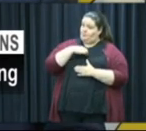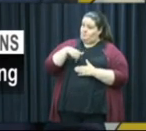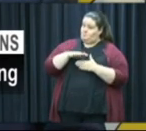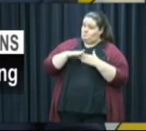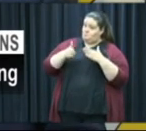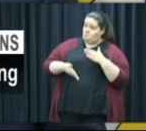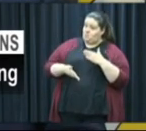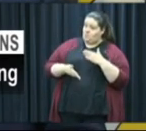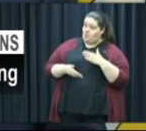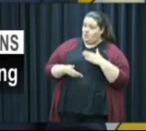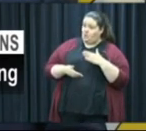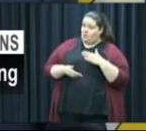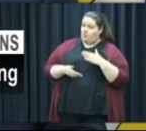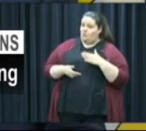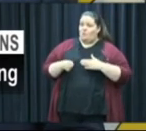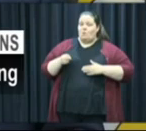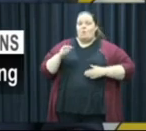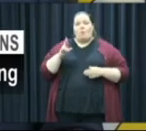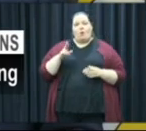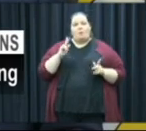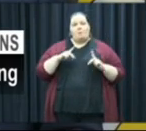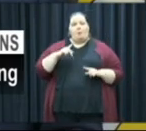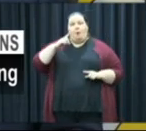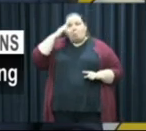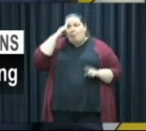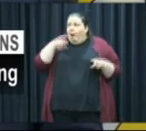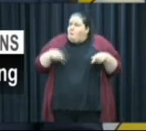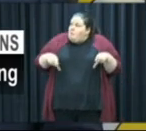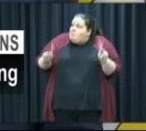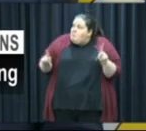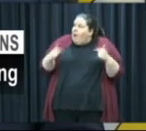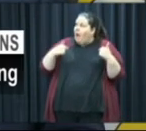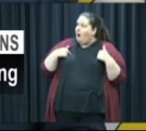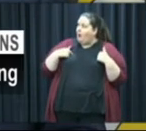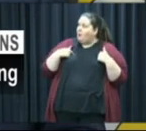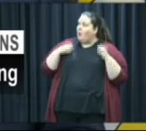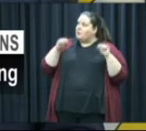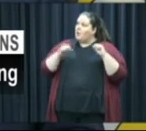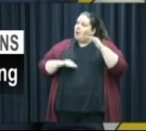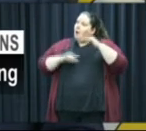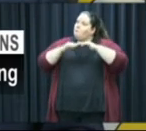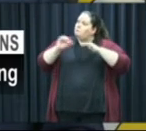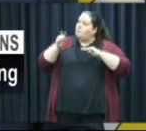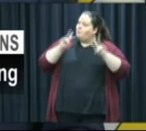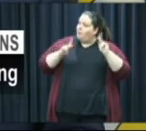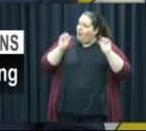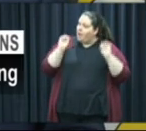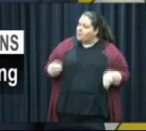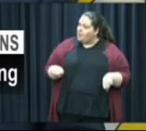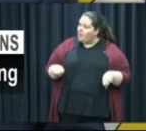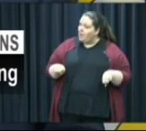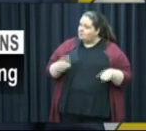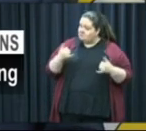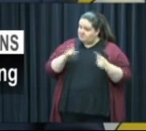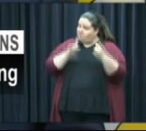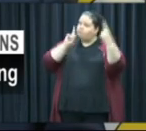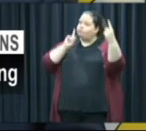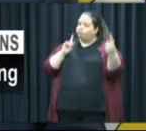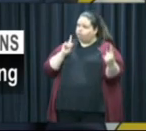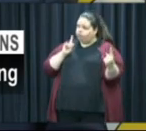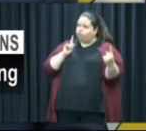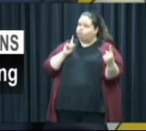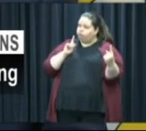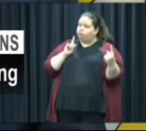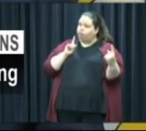or some people just didn't know, they thought that they could gather in groups of 10 or less while being physically distant because of